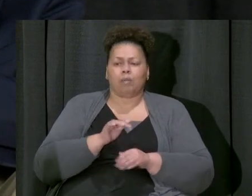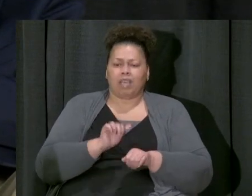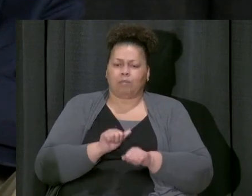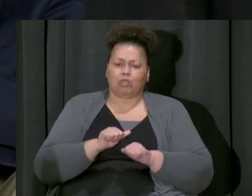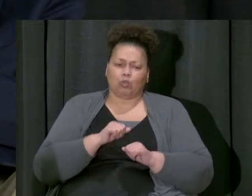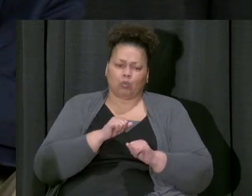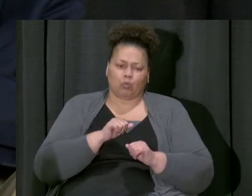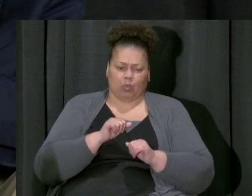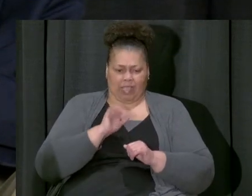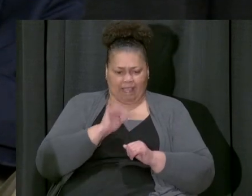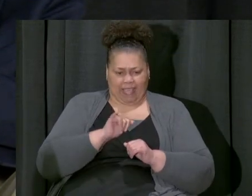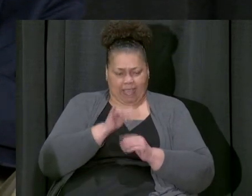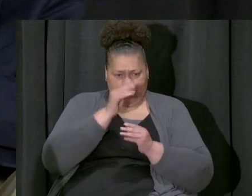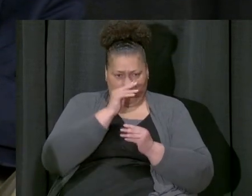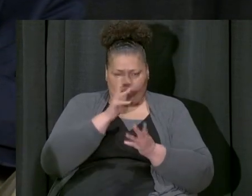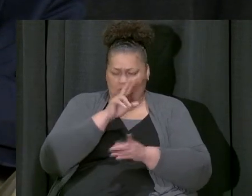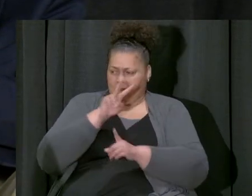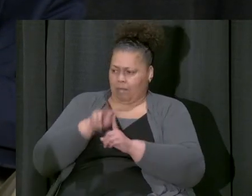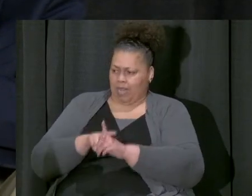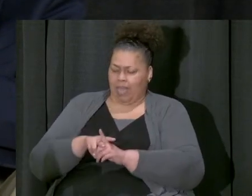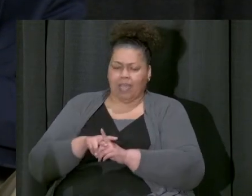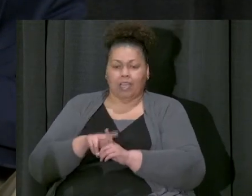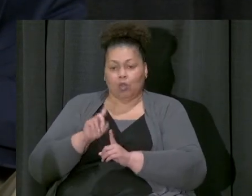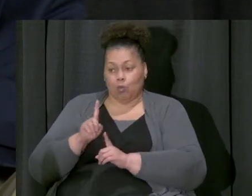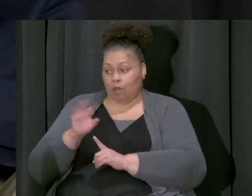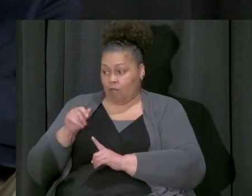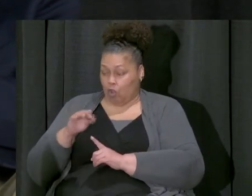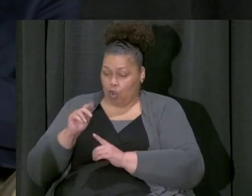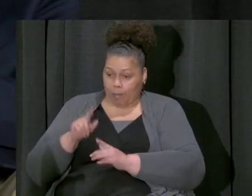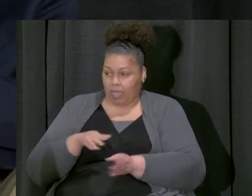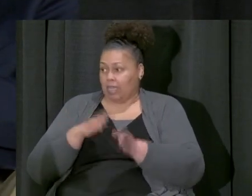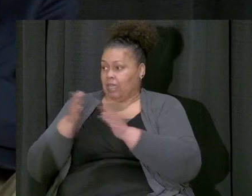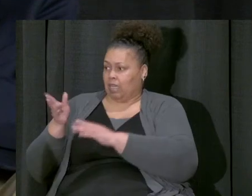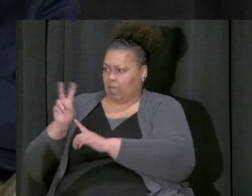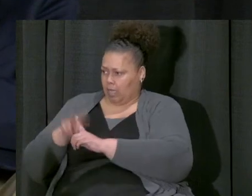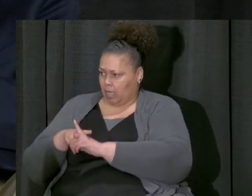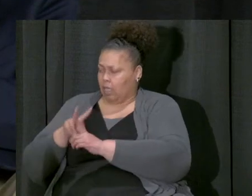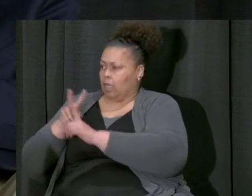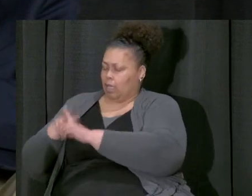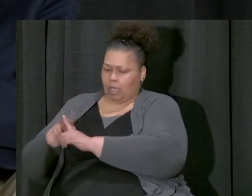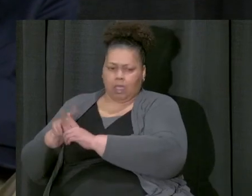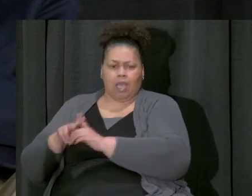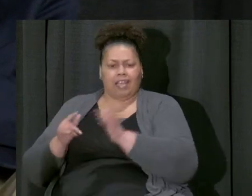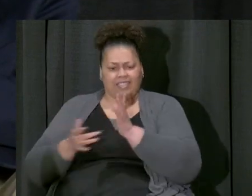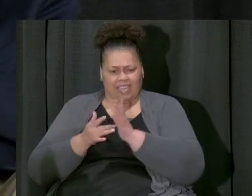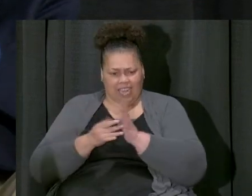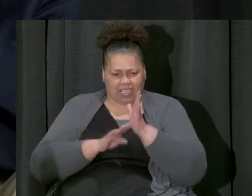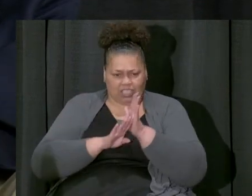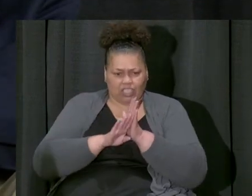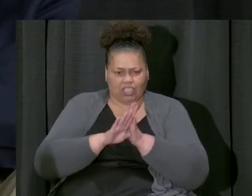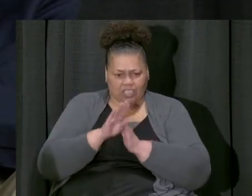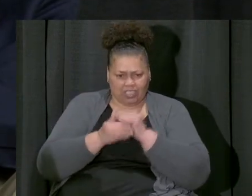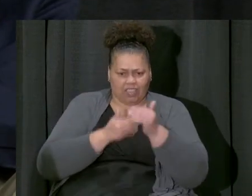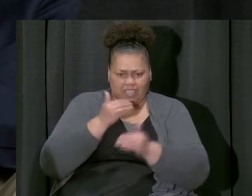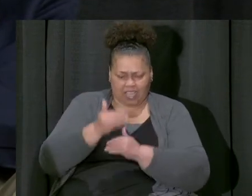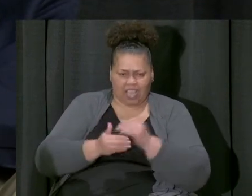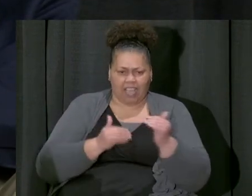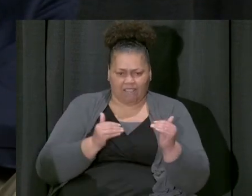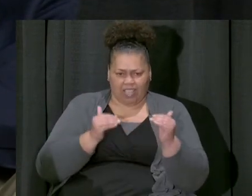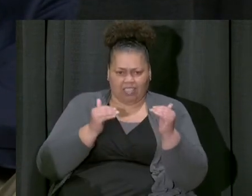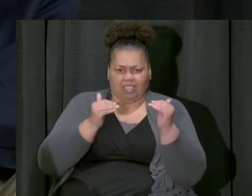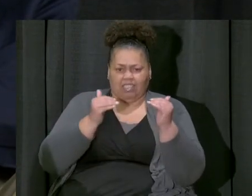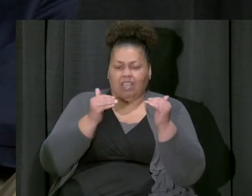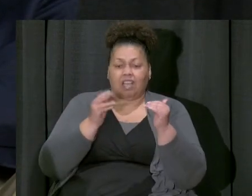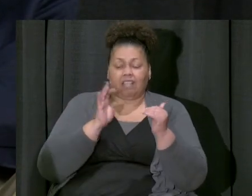apply them in one form now and another as the technologies advance. Yeah. So this is going to be a real